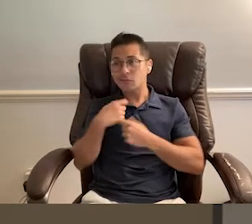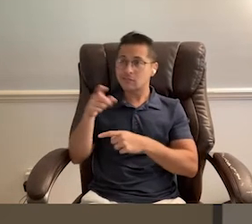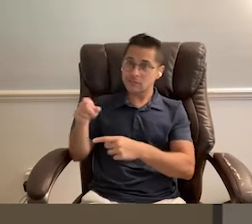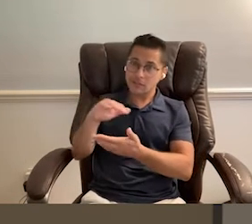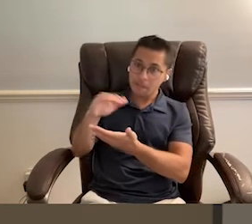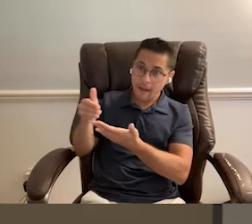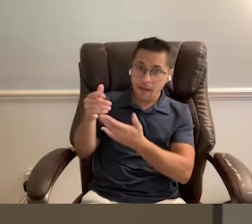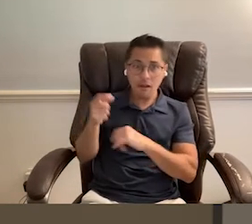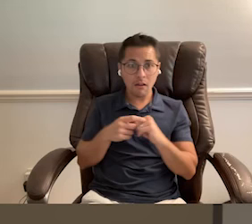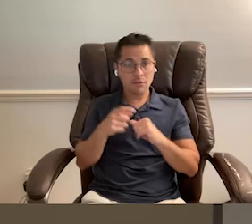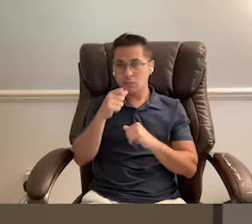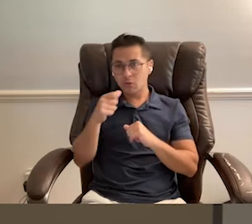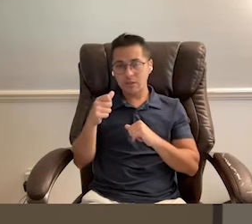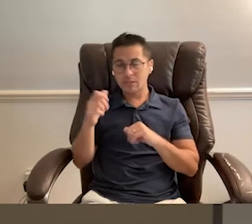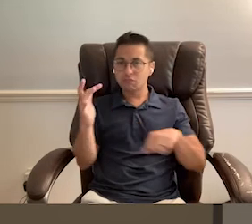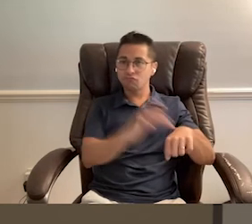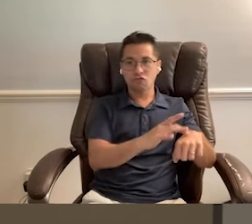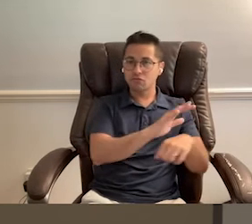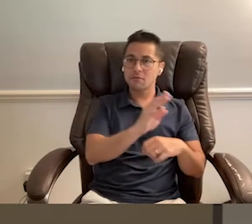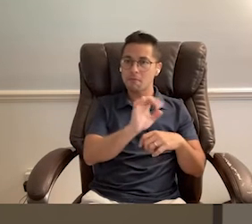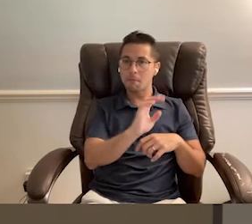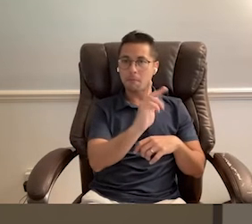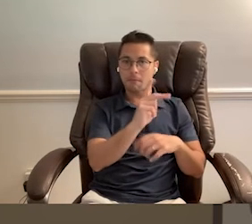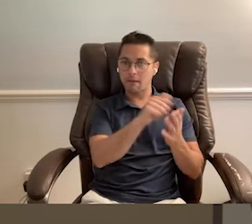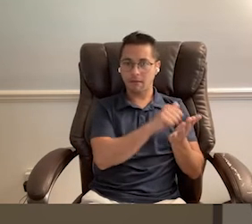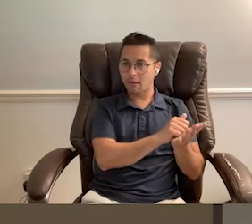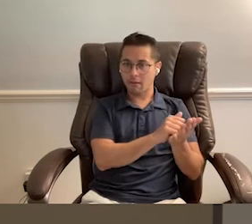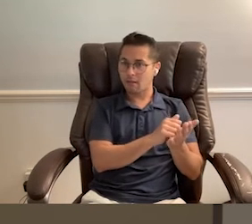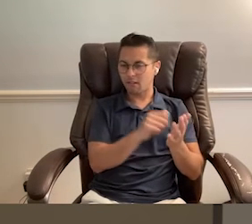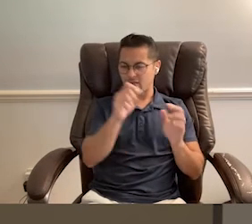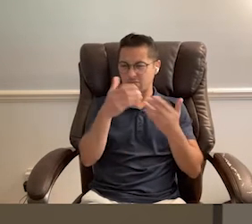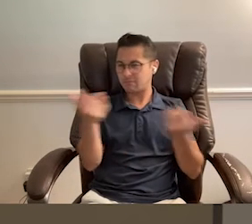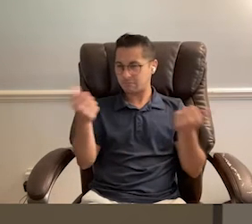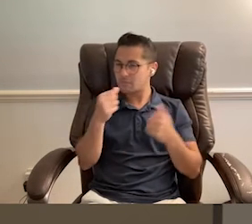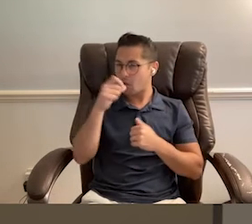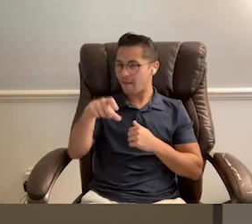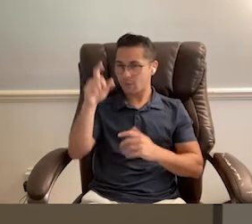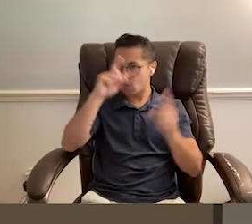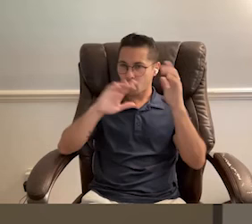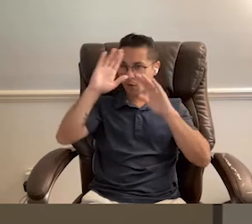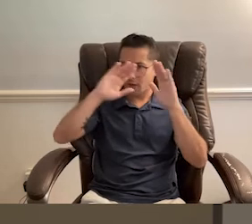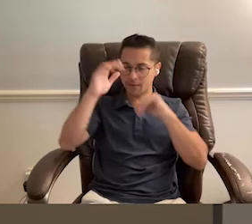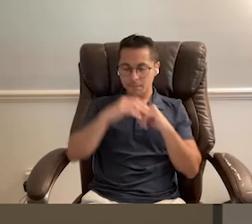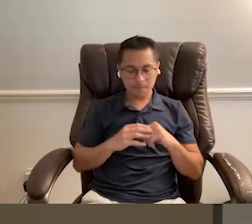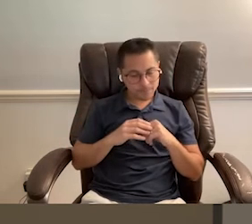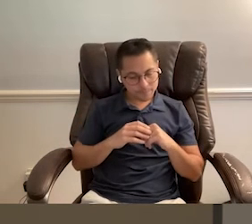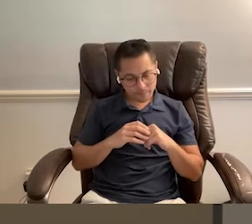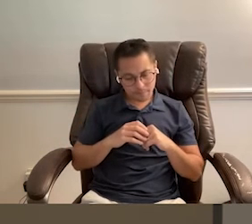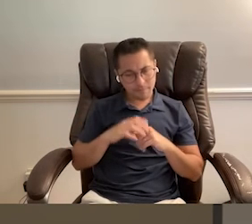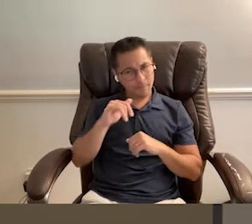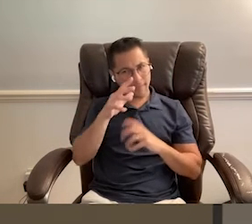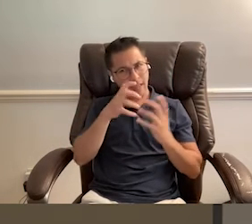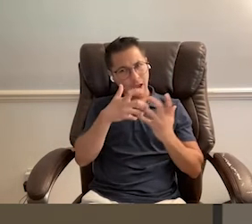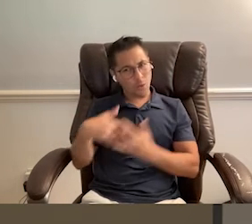doesn't touch the bank account at all. And then that way you don't have to worry about it. So does that work out okay when,